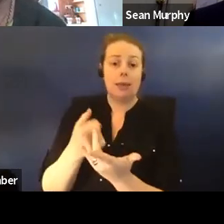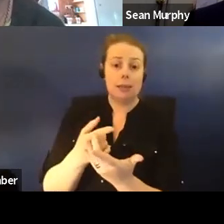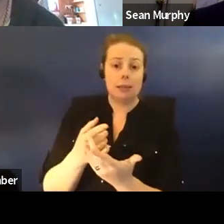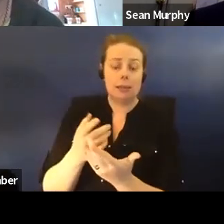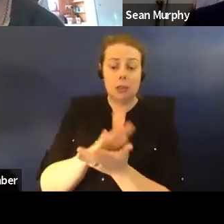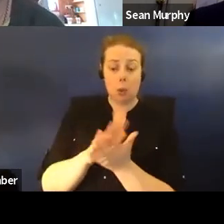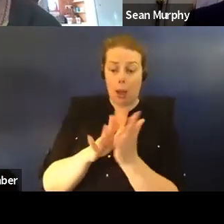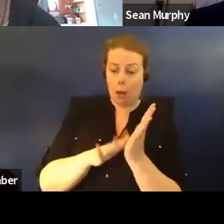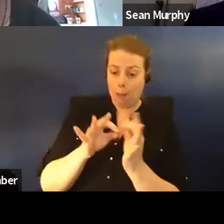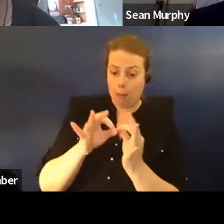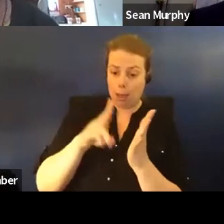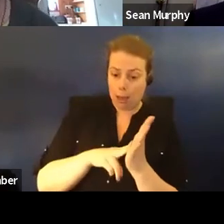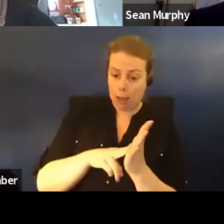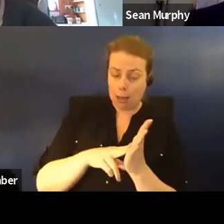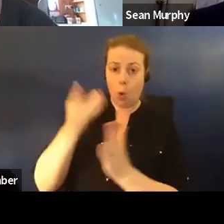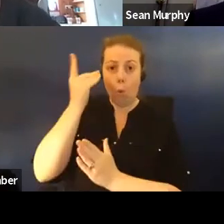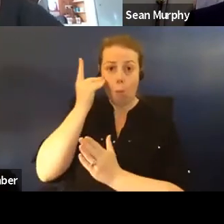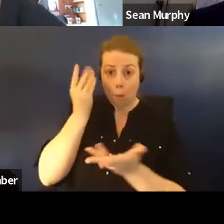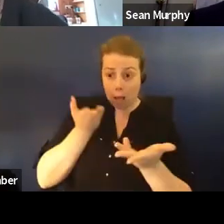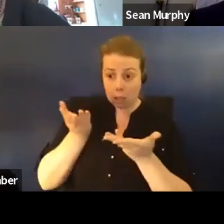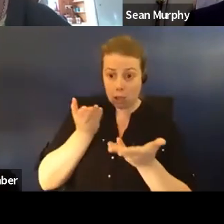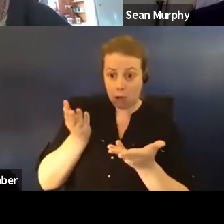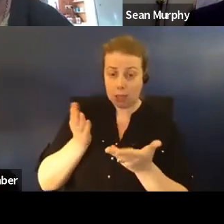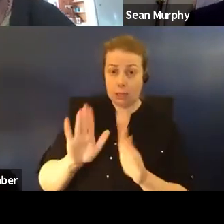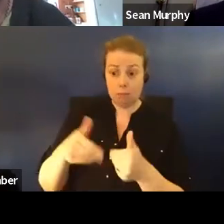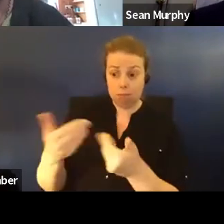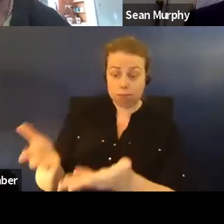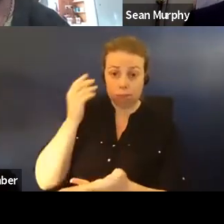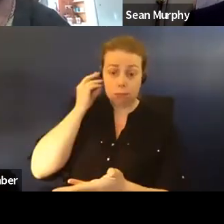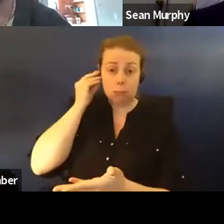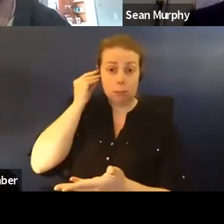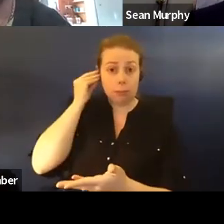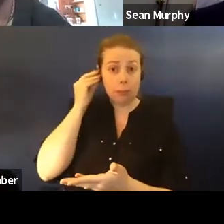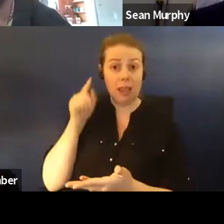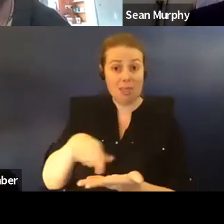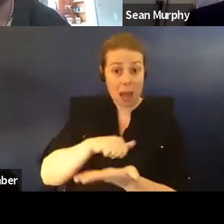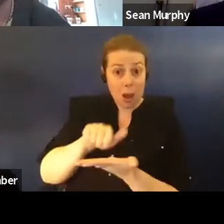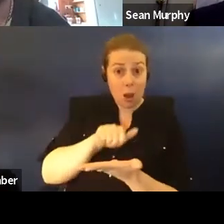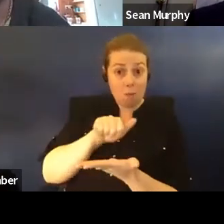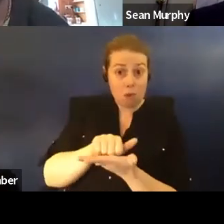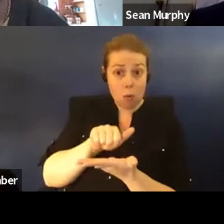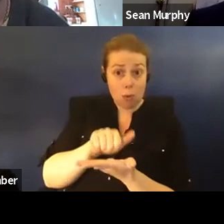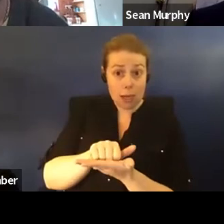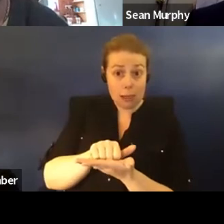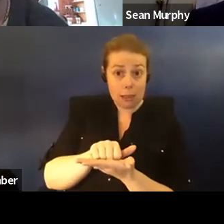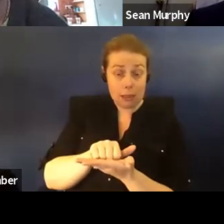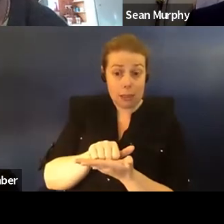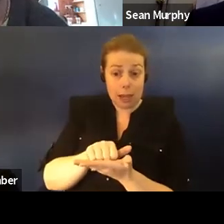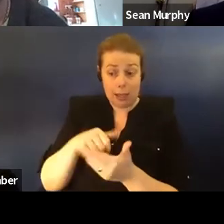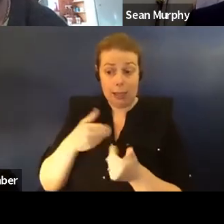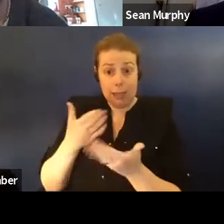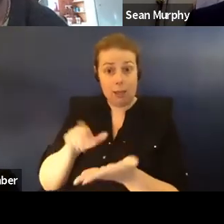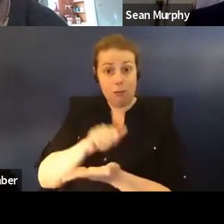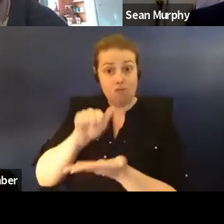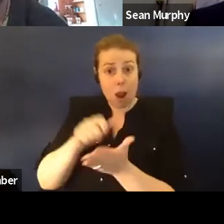is it via the mobile services that a telco provided, is it appropriately done by the mobile devices that people use or whatever